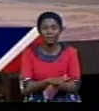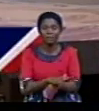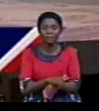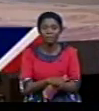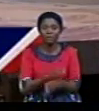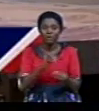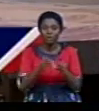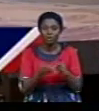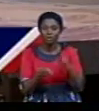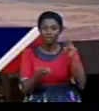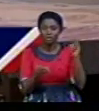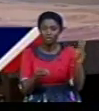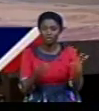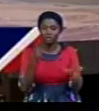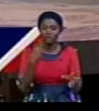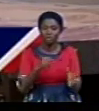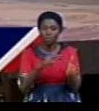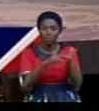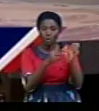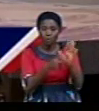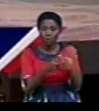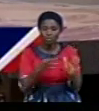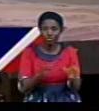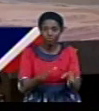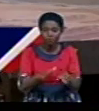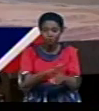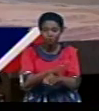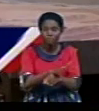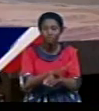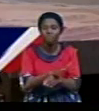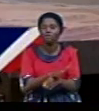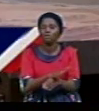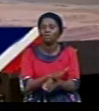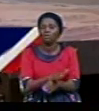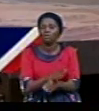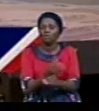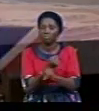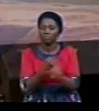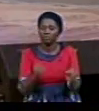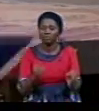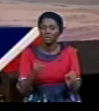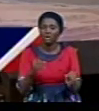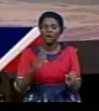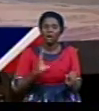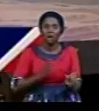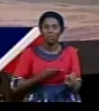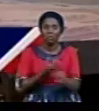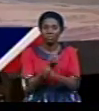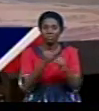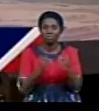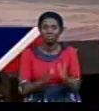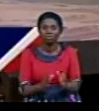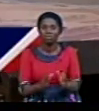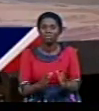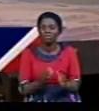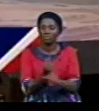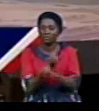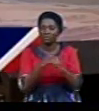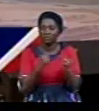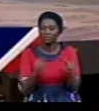justification our salvation and then number three the power of Freedom